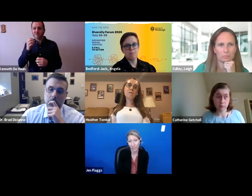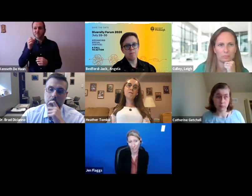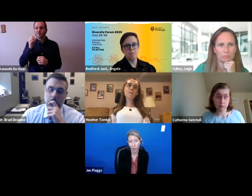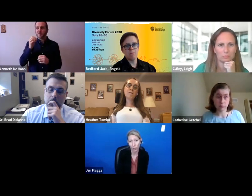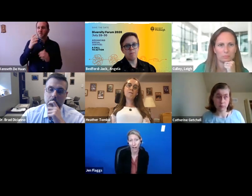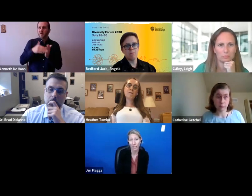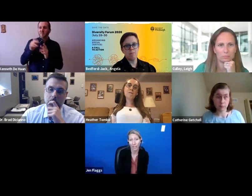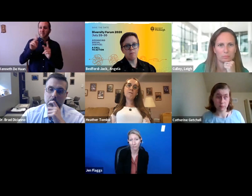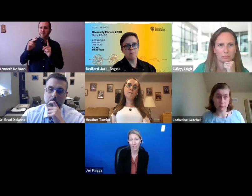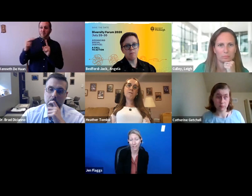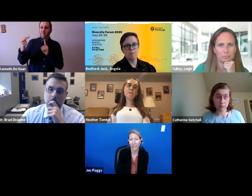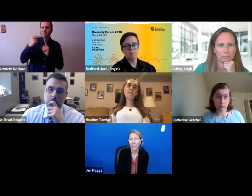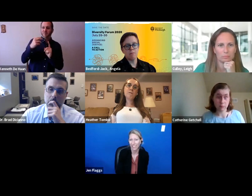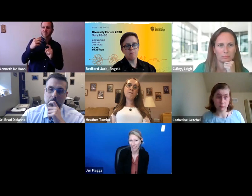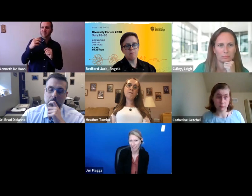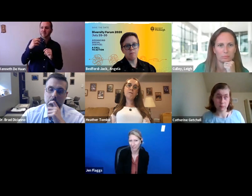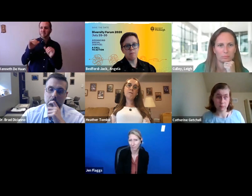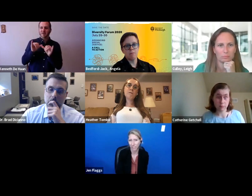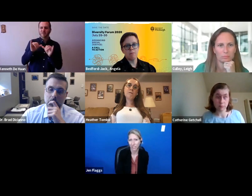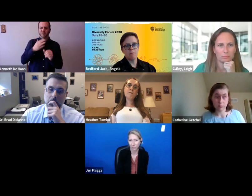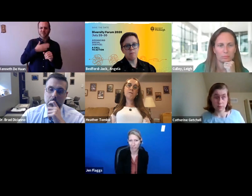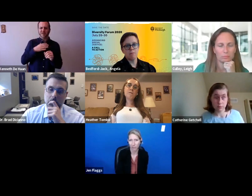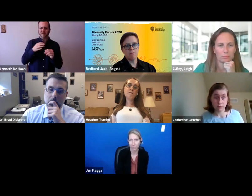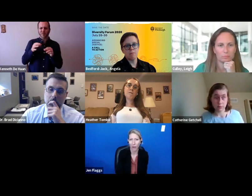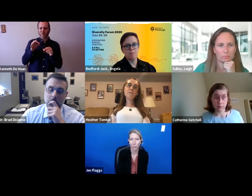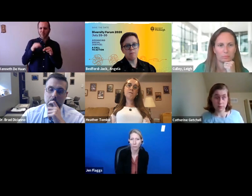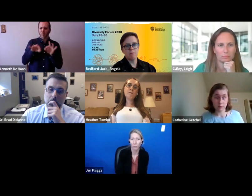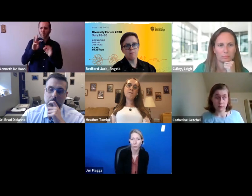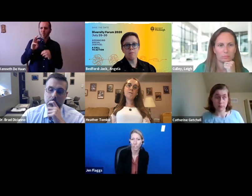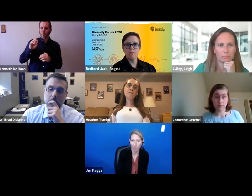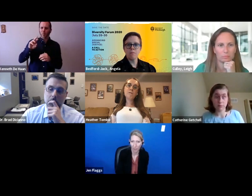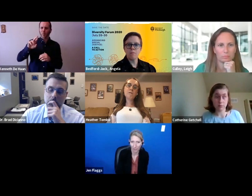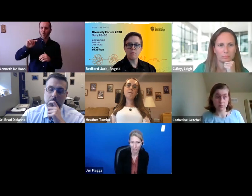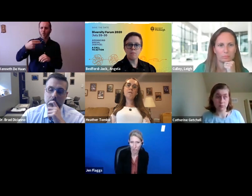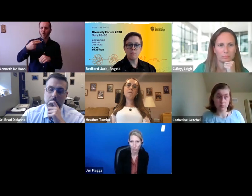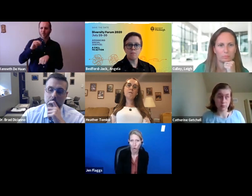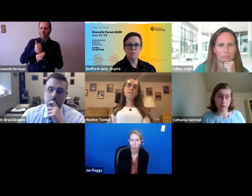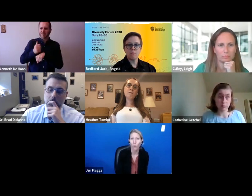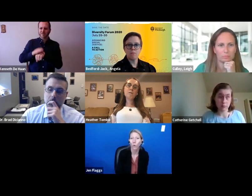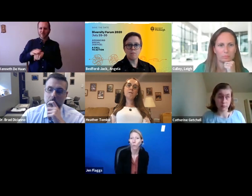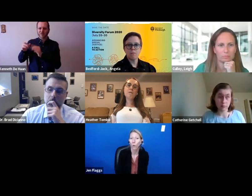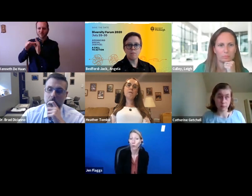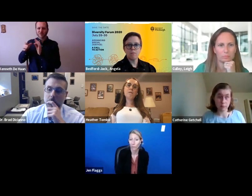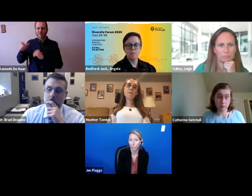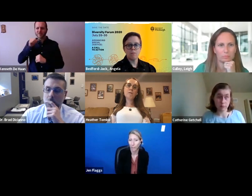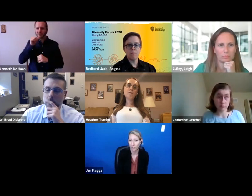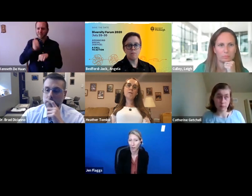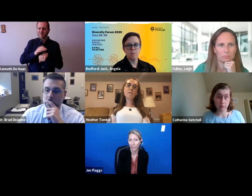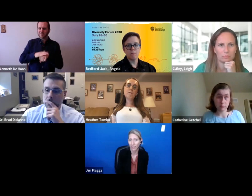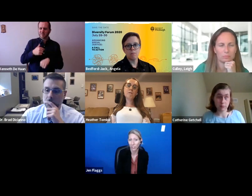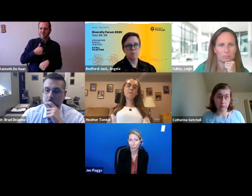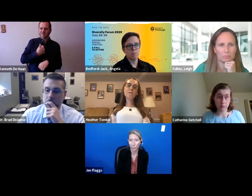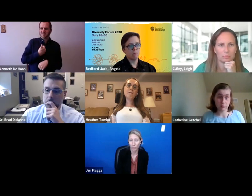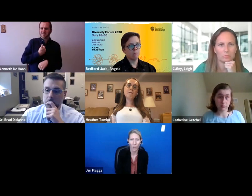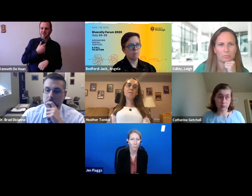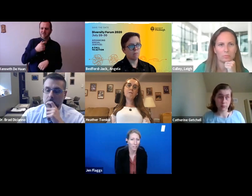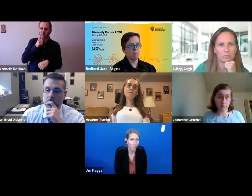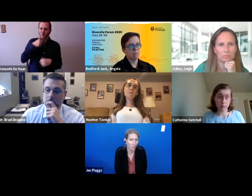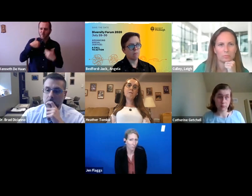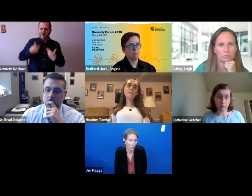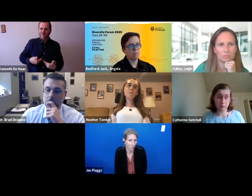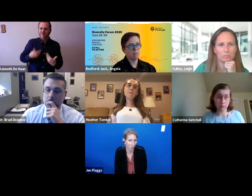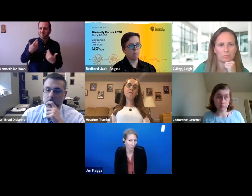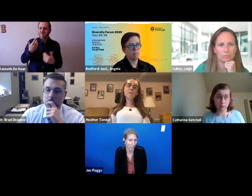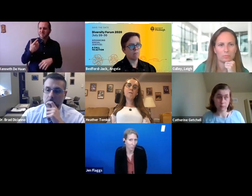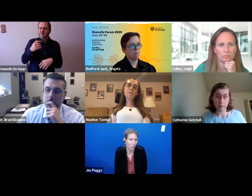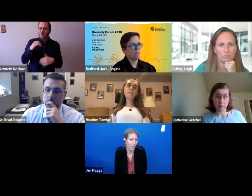my message or how I convey it, that can be a difference of how people perceive my message or the worth based on the interpreter, not based on